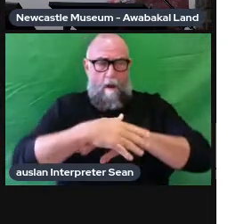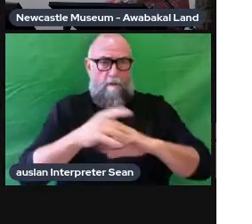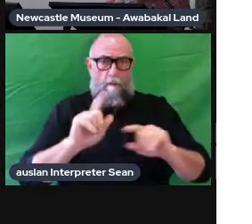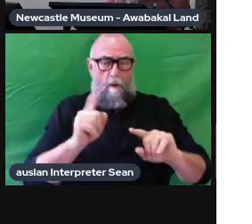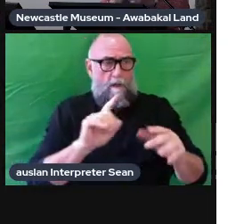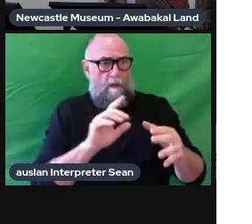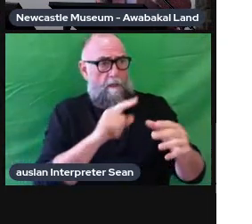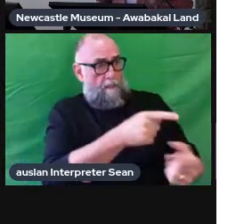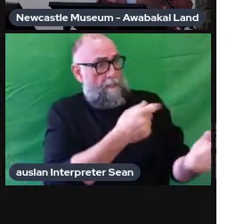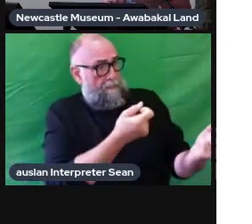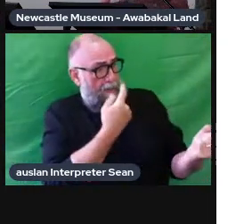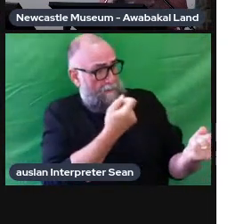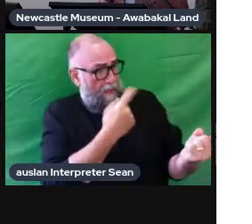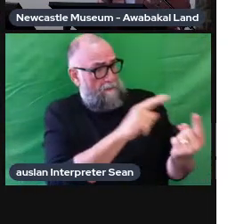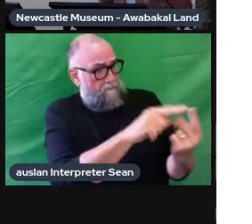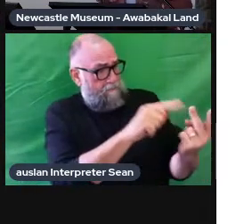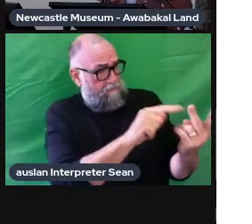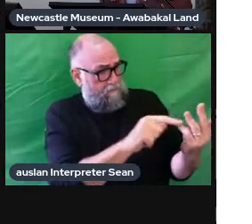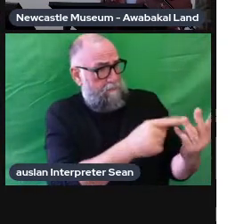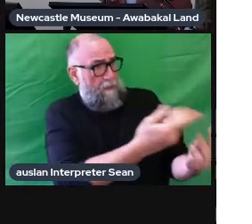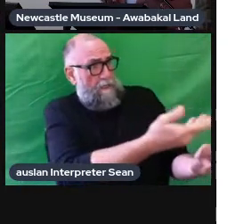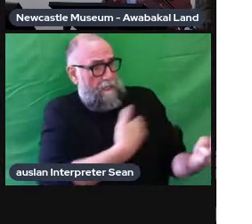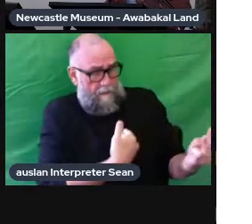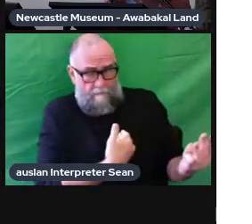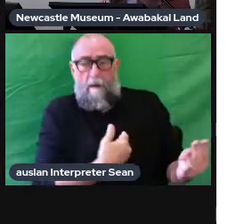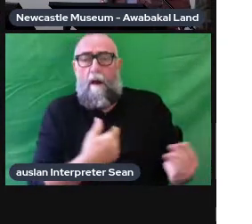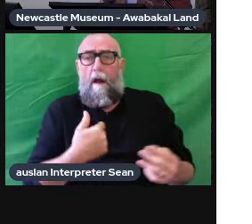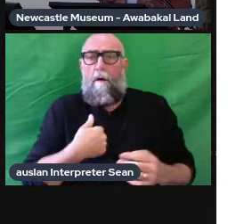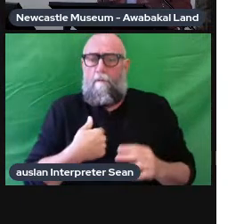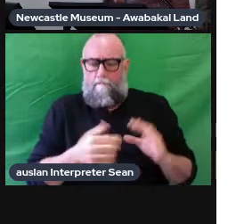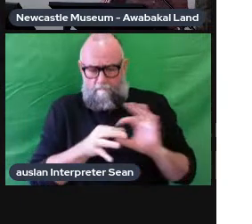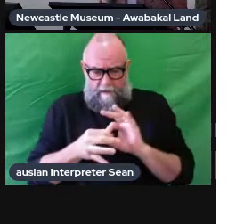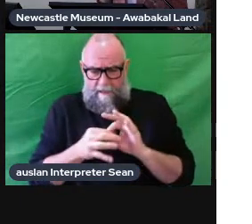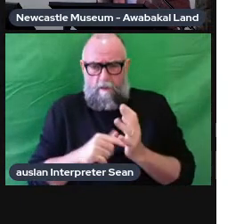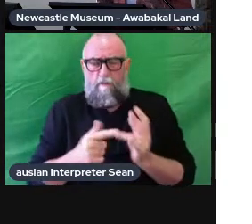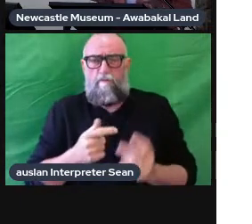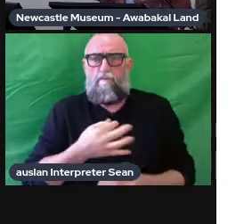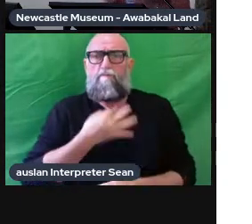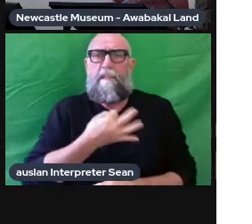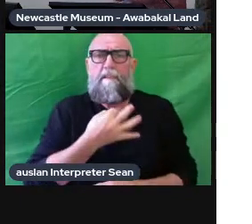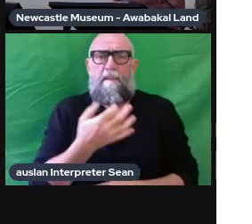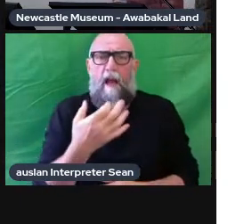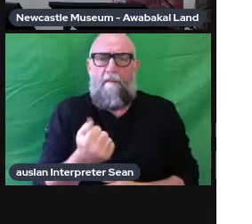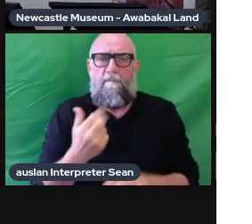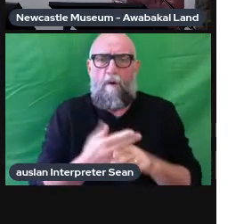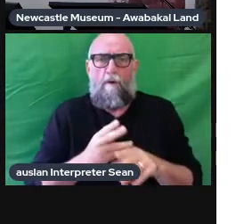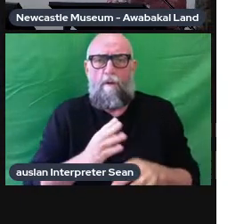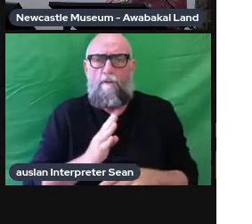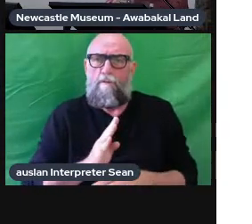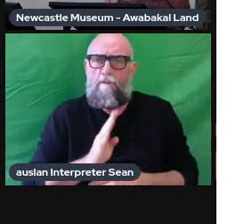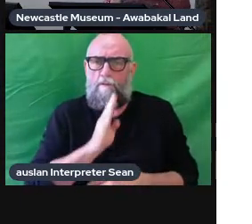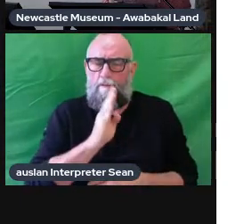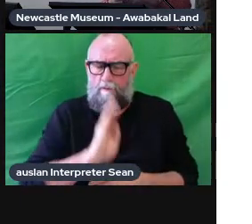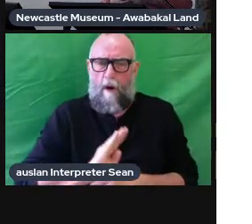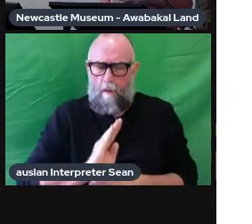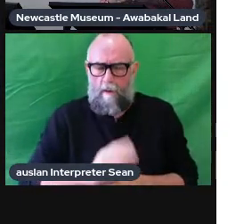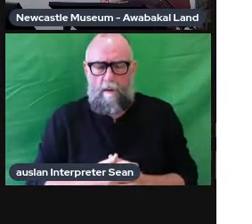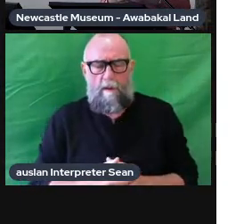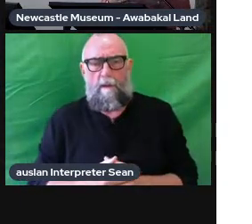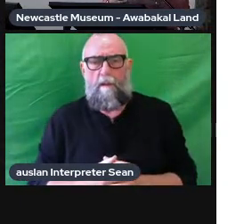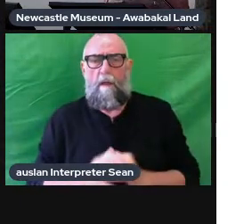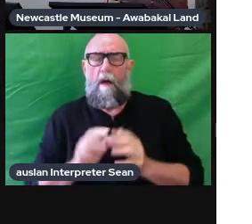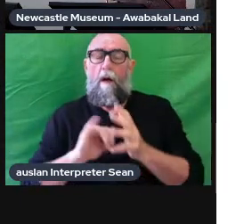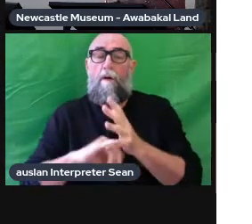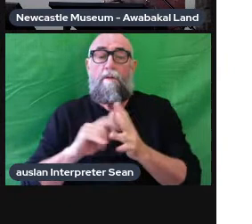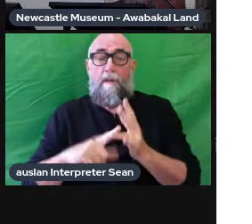risk. So let me first of all start off by explaining what the medicines are intended to do at the big picture level. These